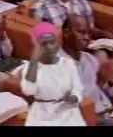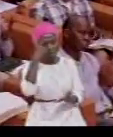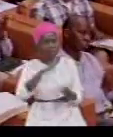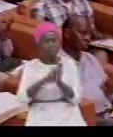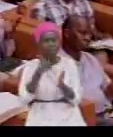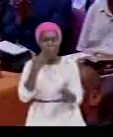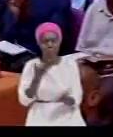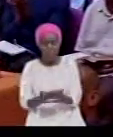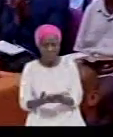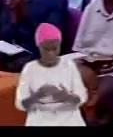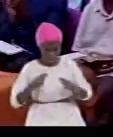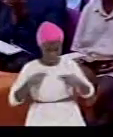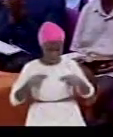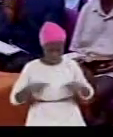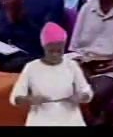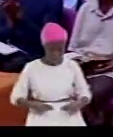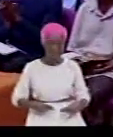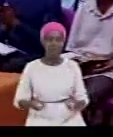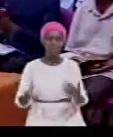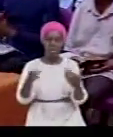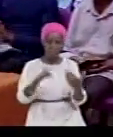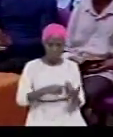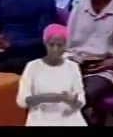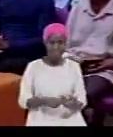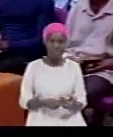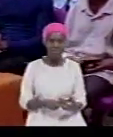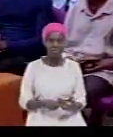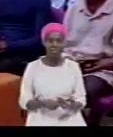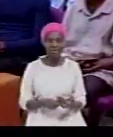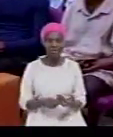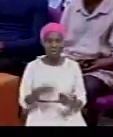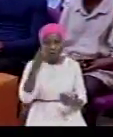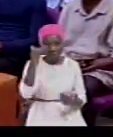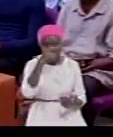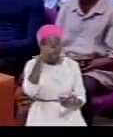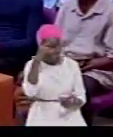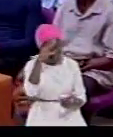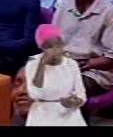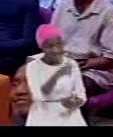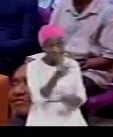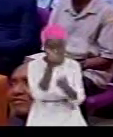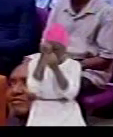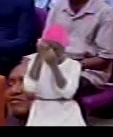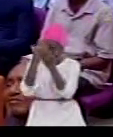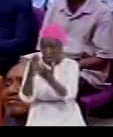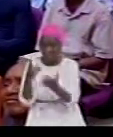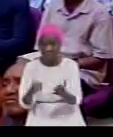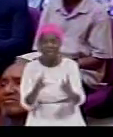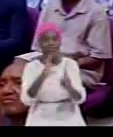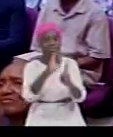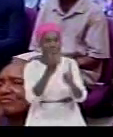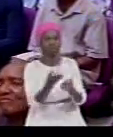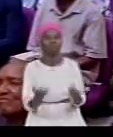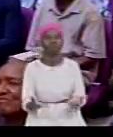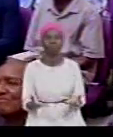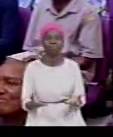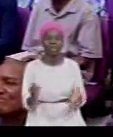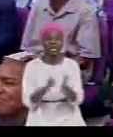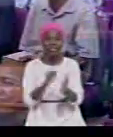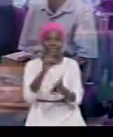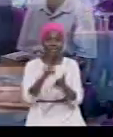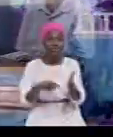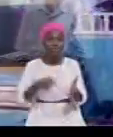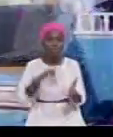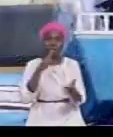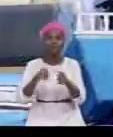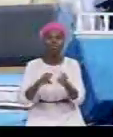back, because he fulfilled the condition. You know, that's what you do. Isaiah here had spoken to the